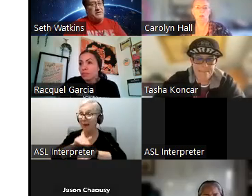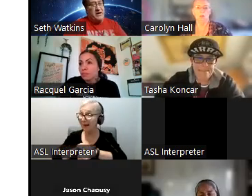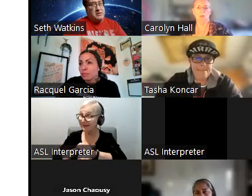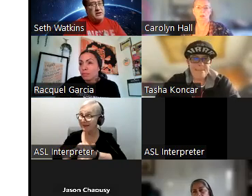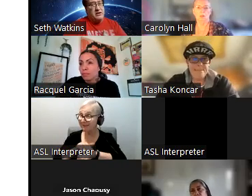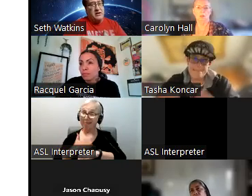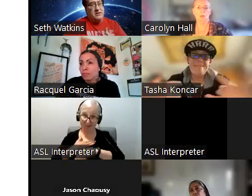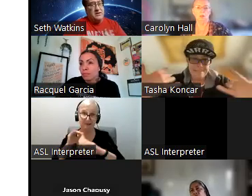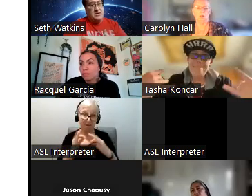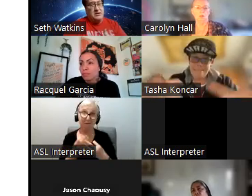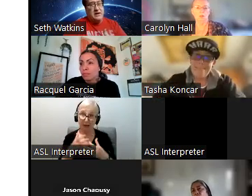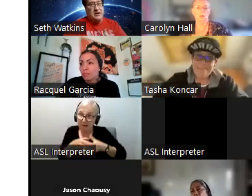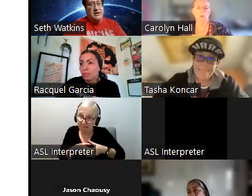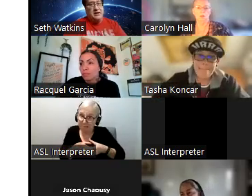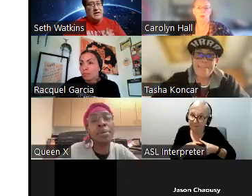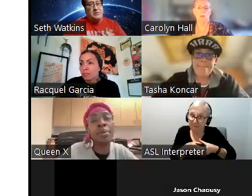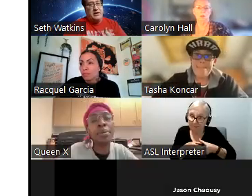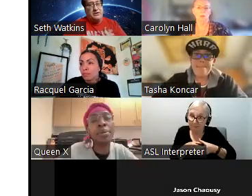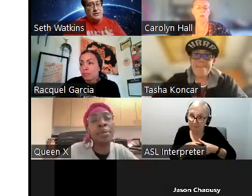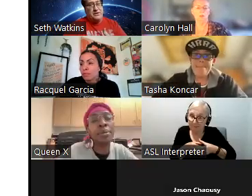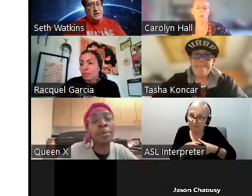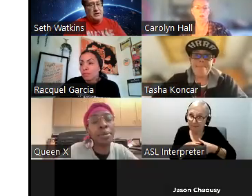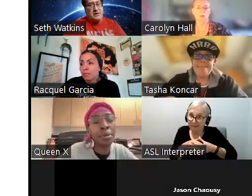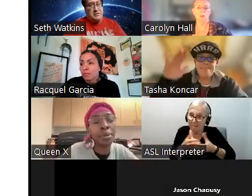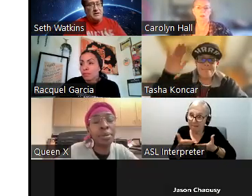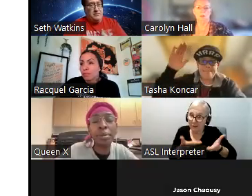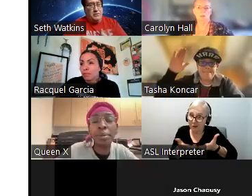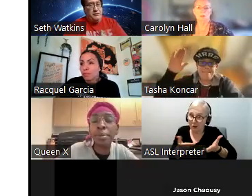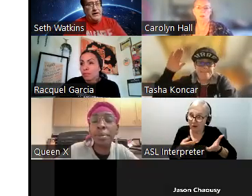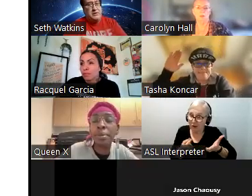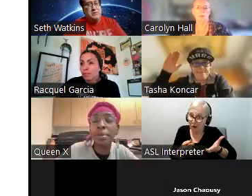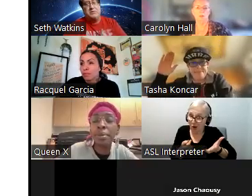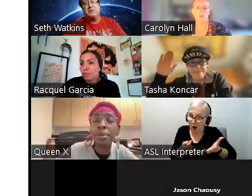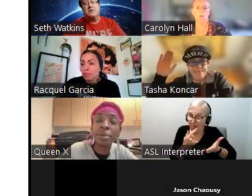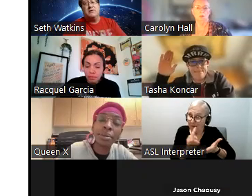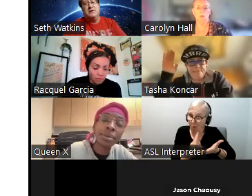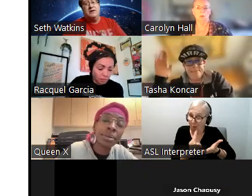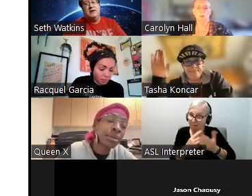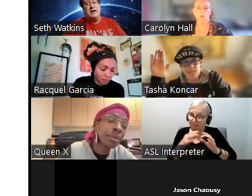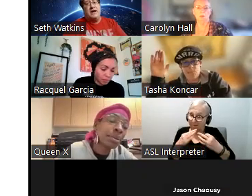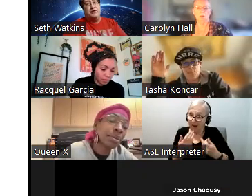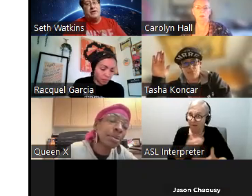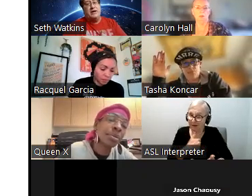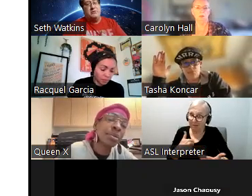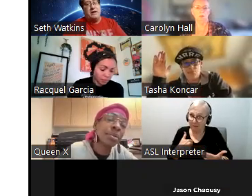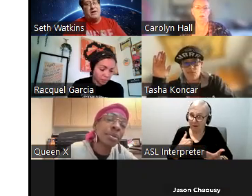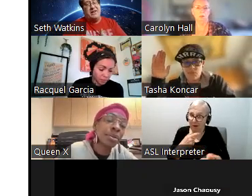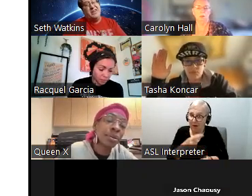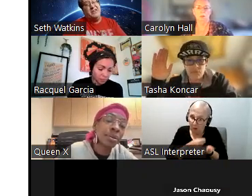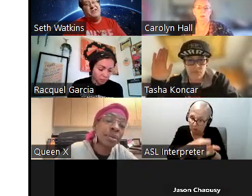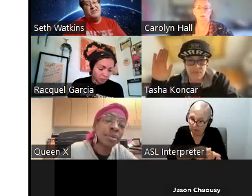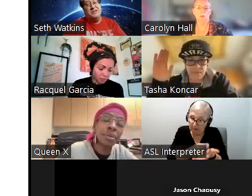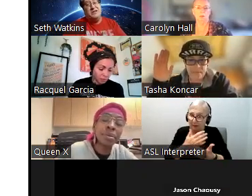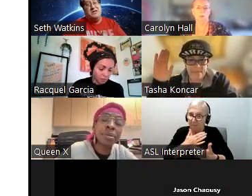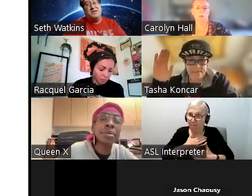my family, so it's like, that's my service dog, that's my one family member, and I treat him like my